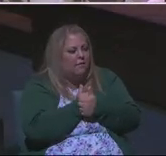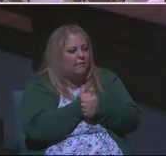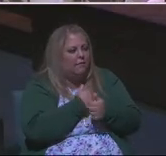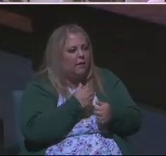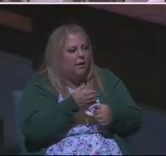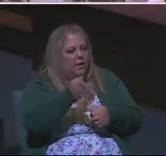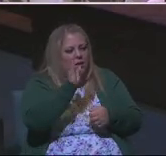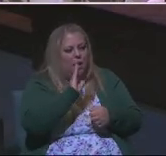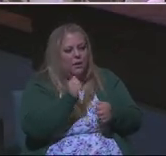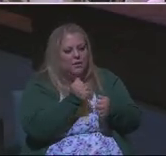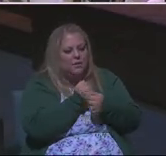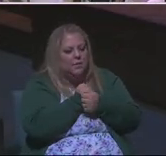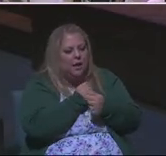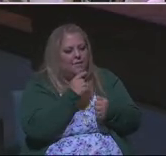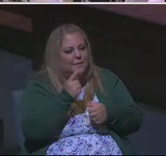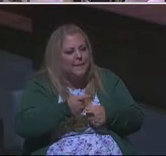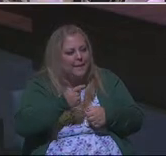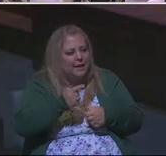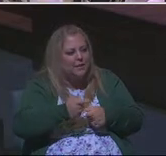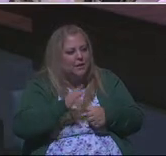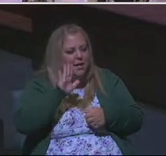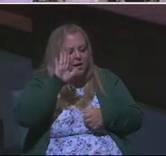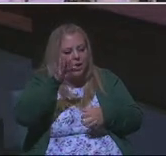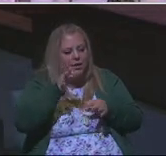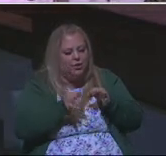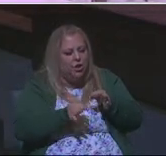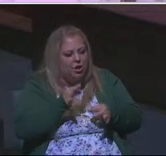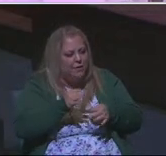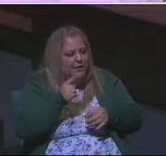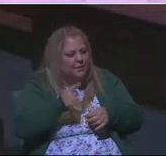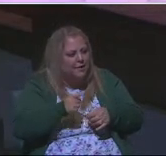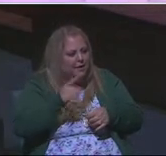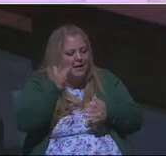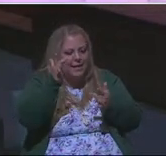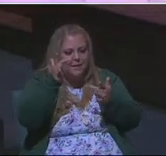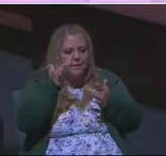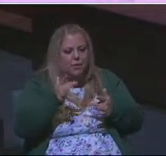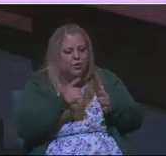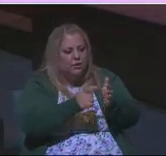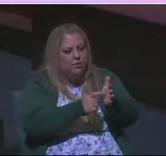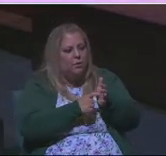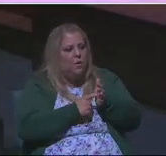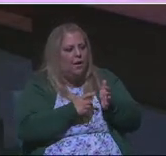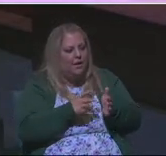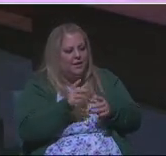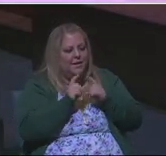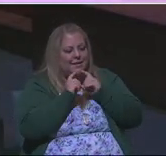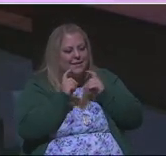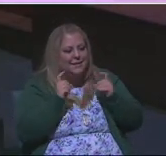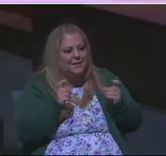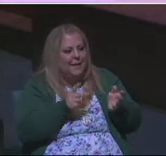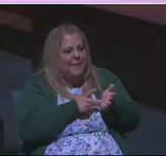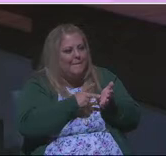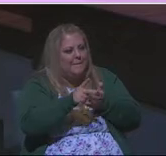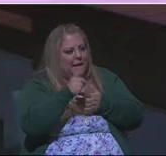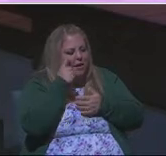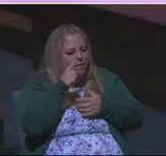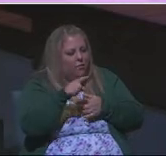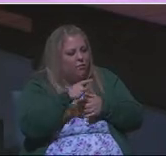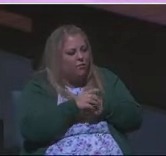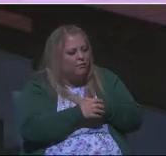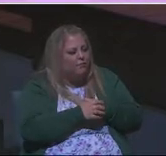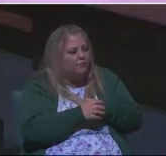God's love demanded, his judgment demanded, and his mercy required that sin be paid for. Before we